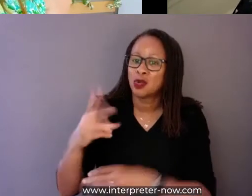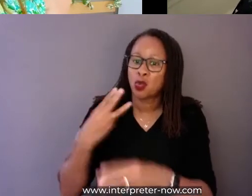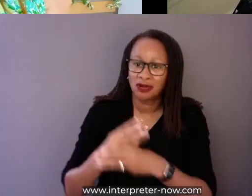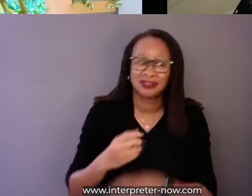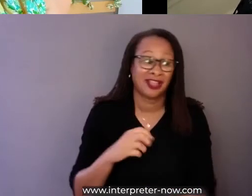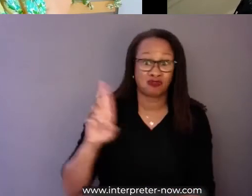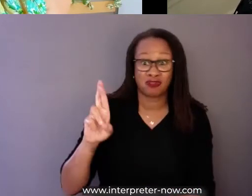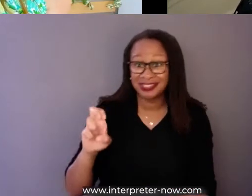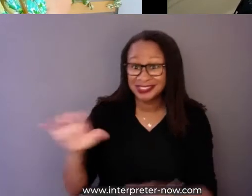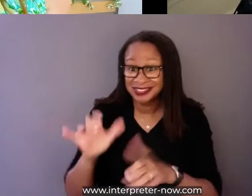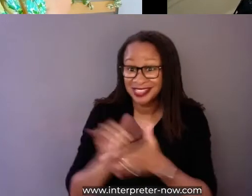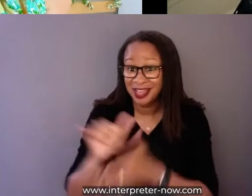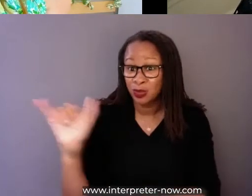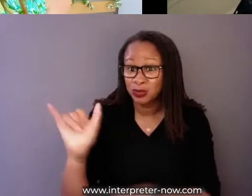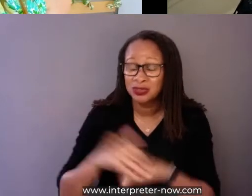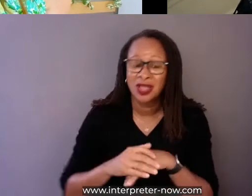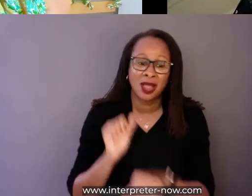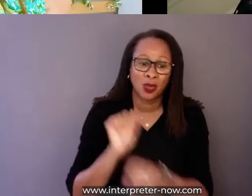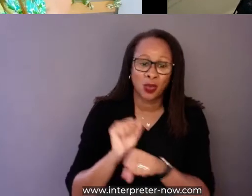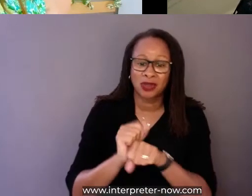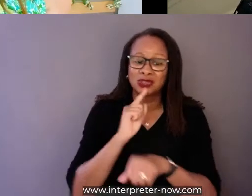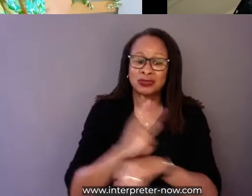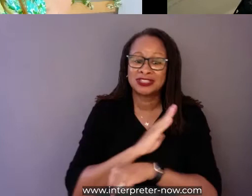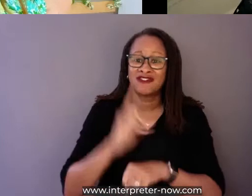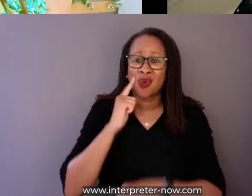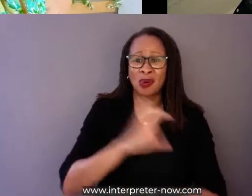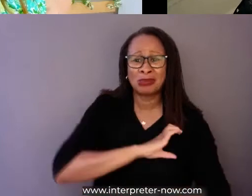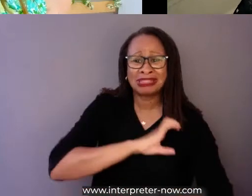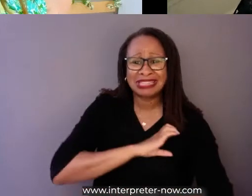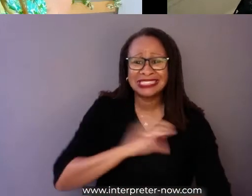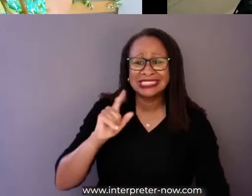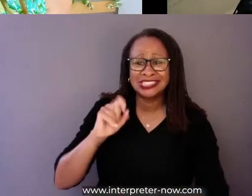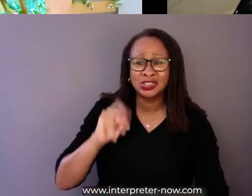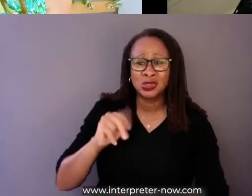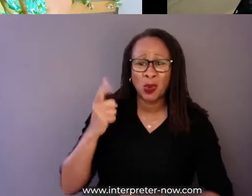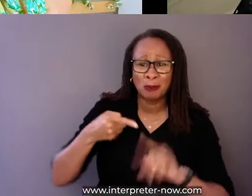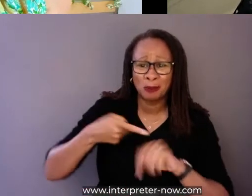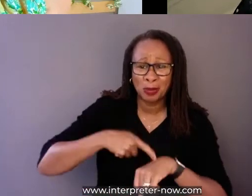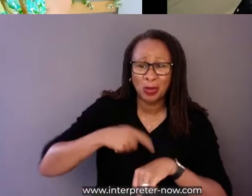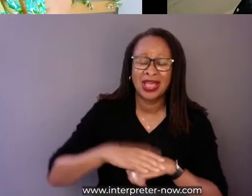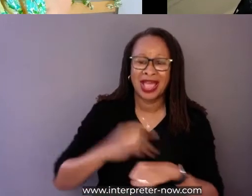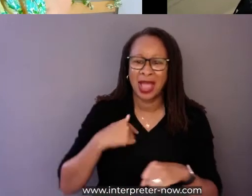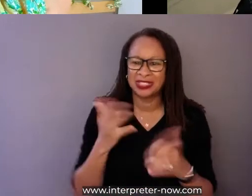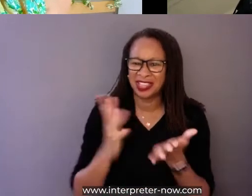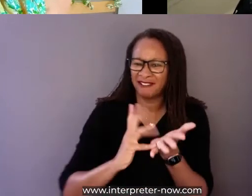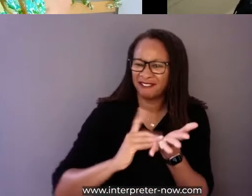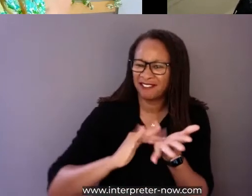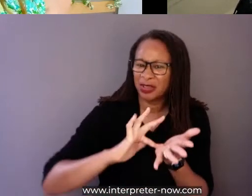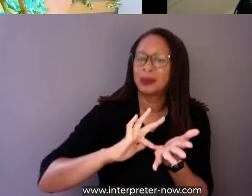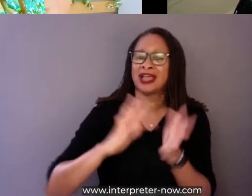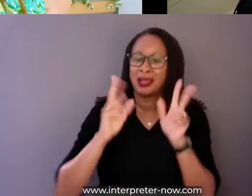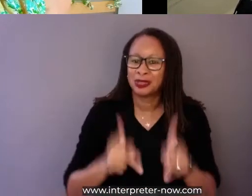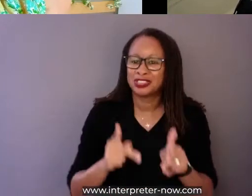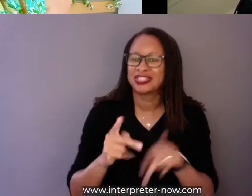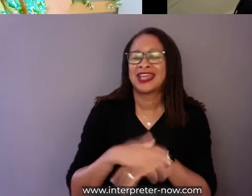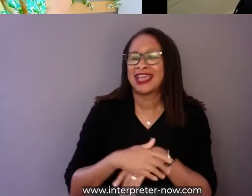estate. I worked actually for a police station at one point. I was the fingerprint gal and I was the police chief's assistant